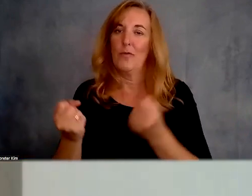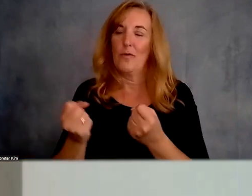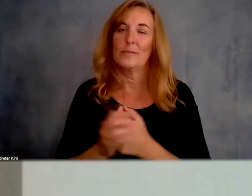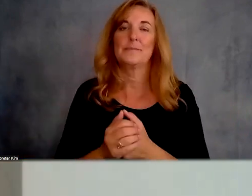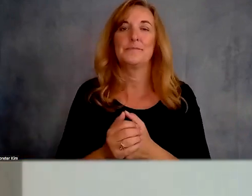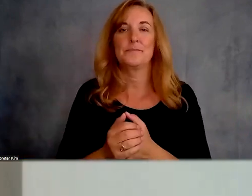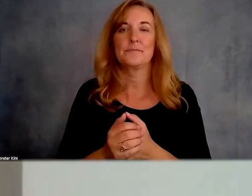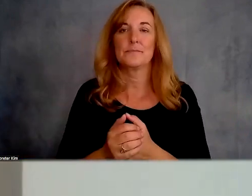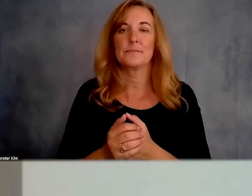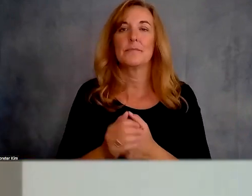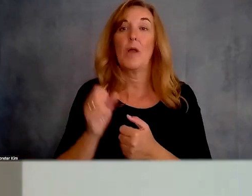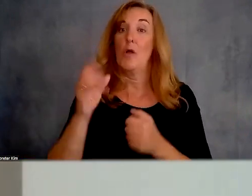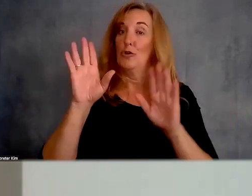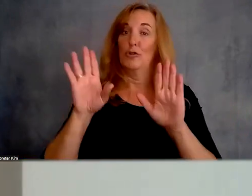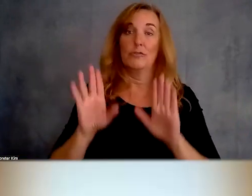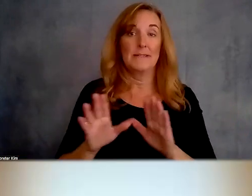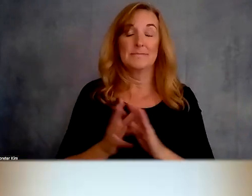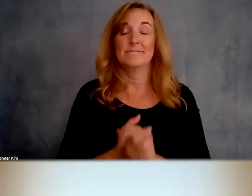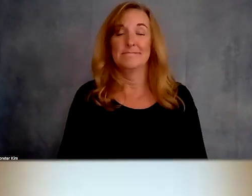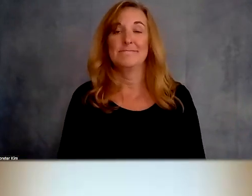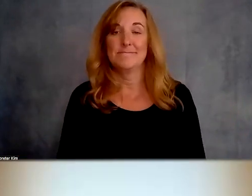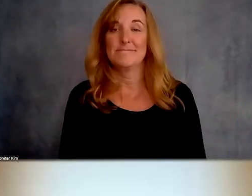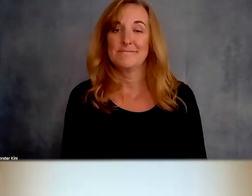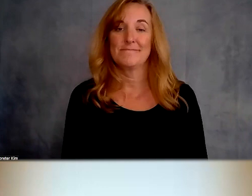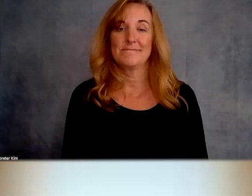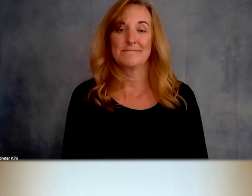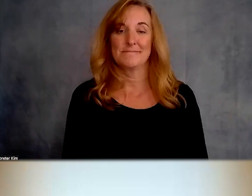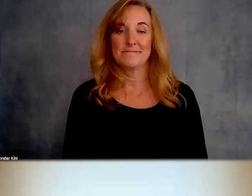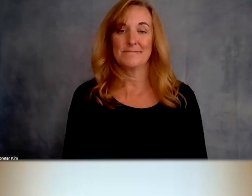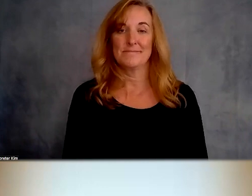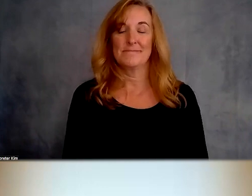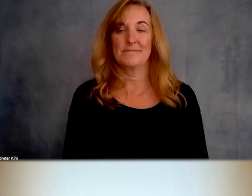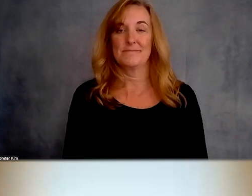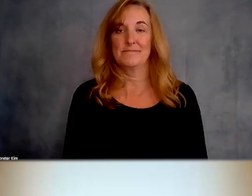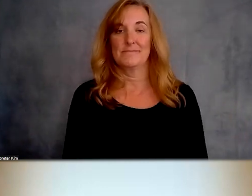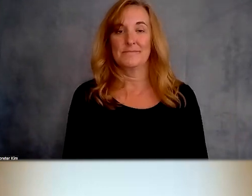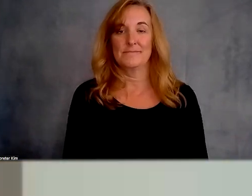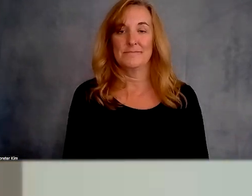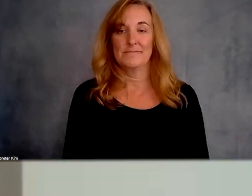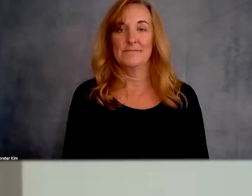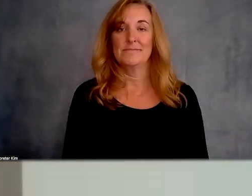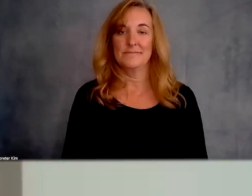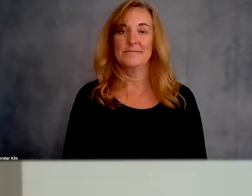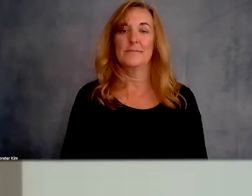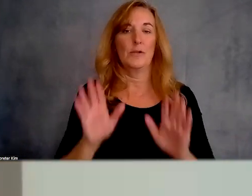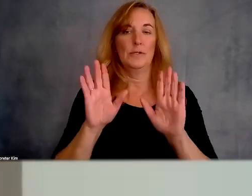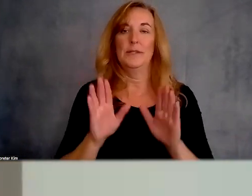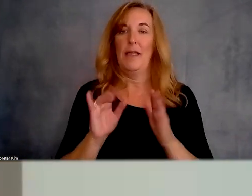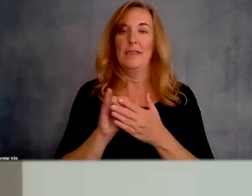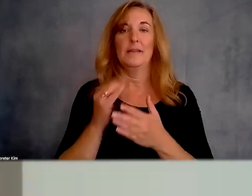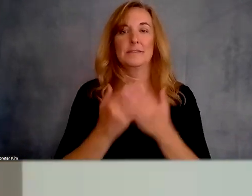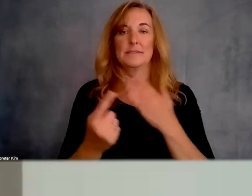I said, "Oh, great." Yeah. So, this is someone that's